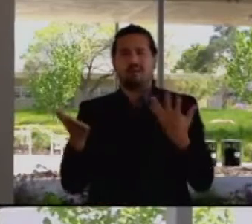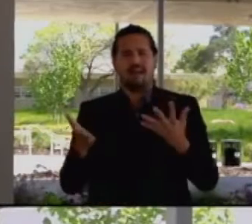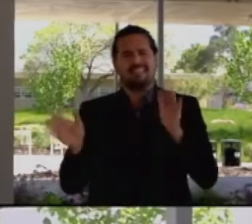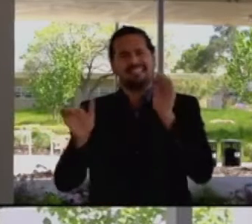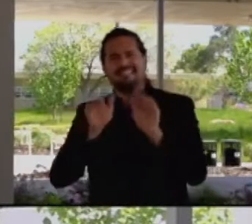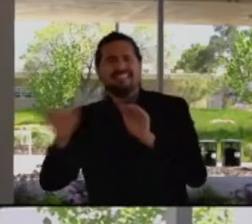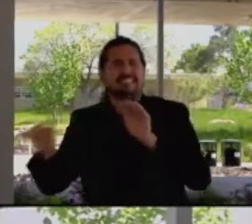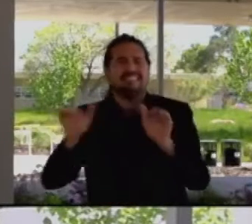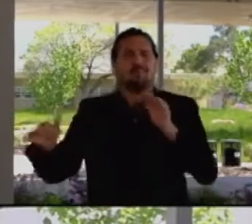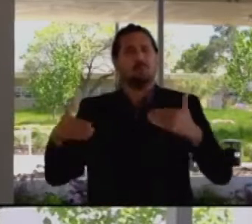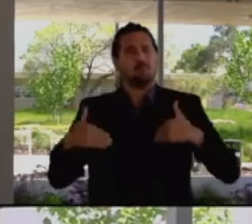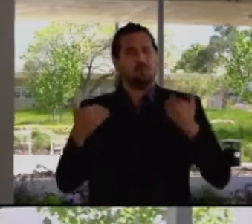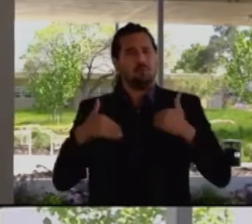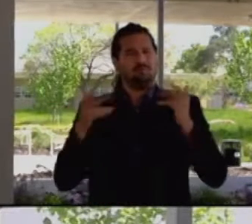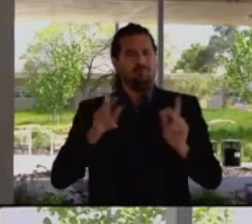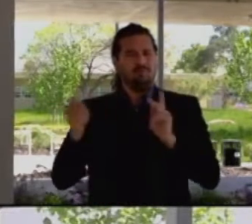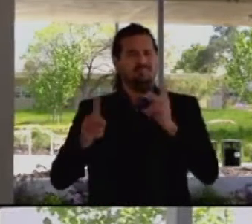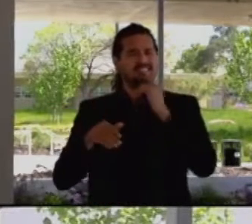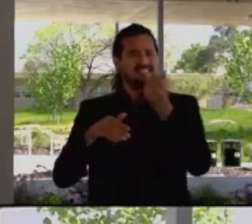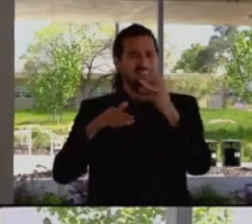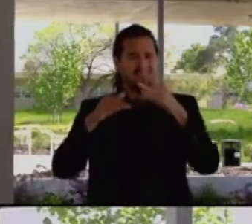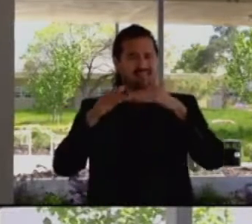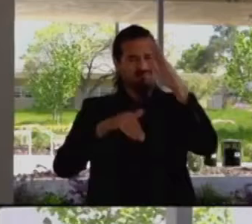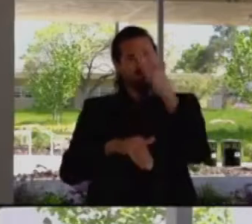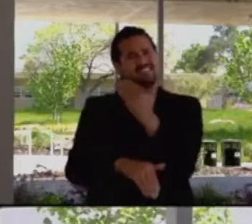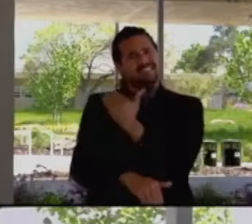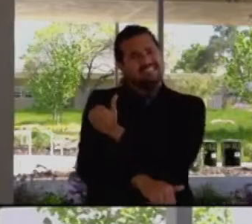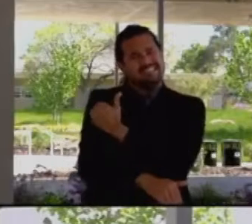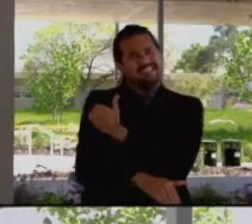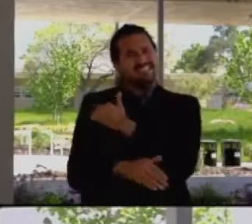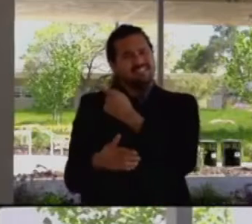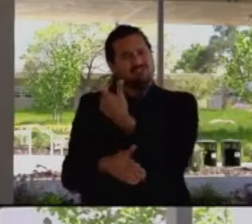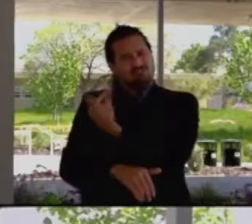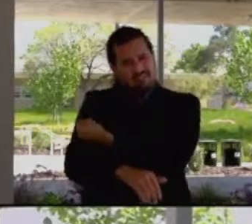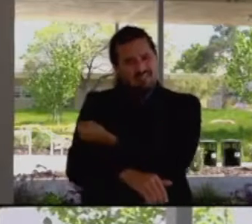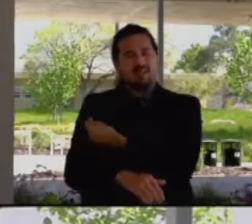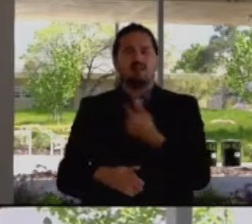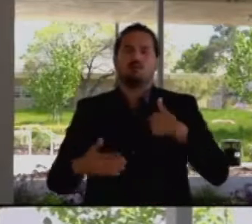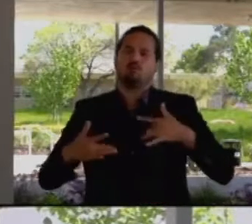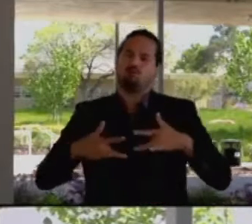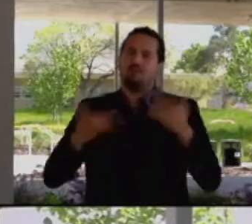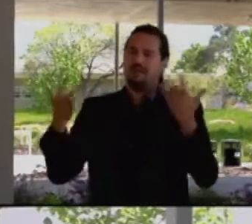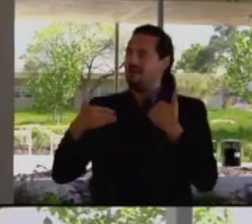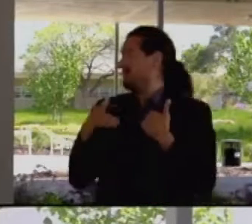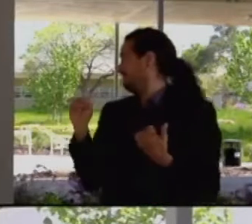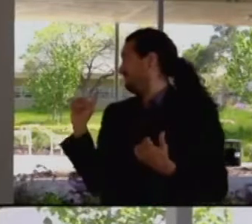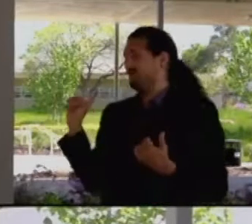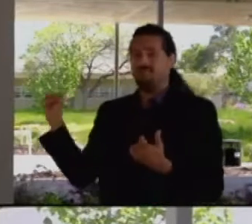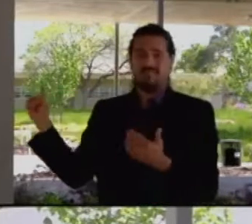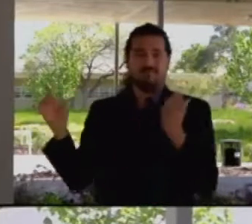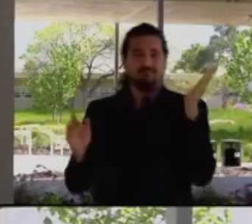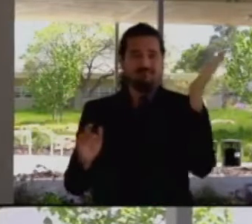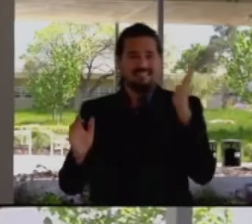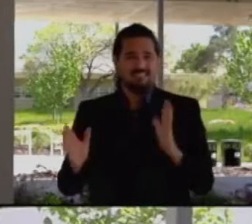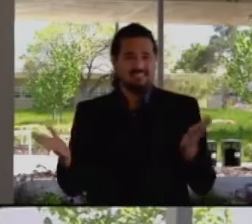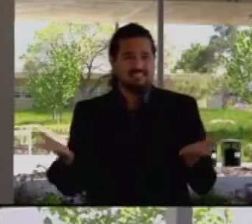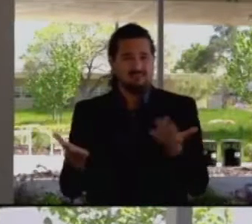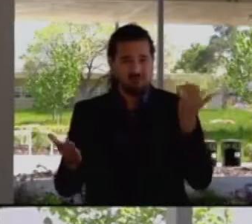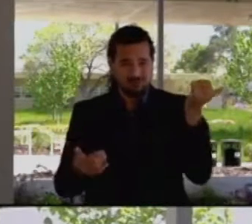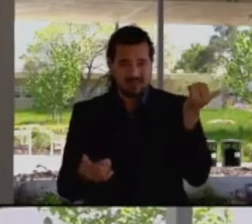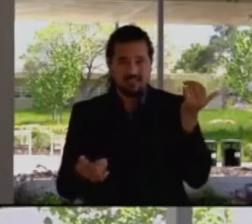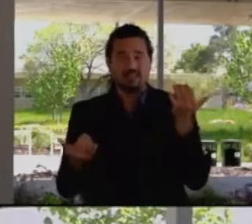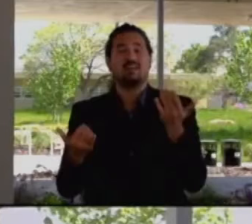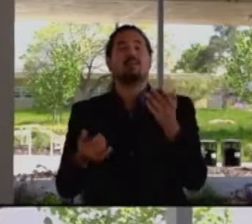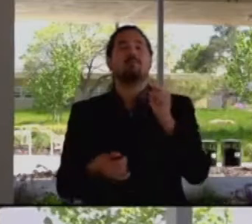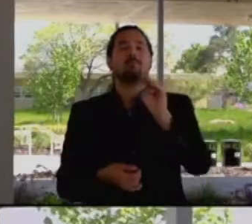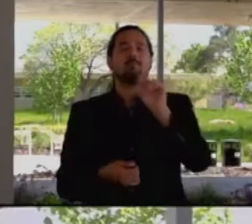we're also here honored by the following speakers. We have Dr. Marty Fenstersheif, who is the COVID-19